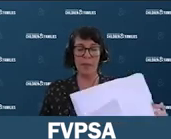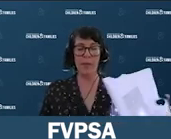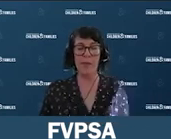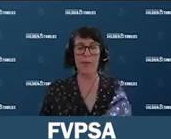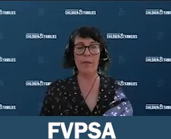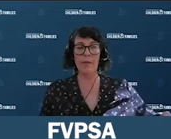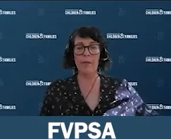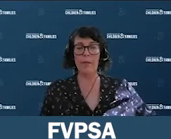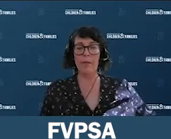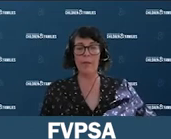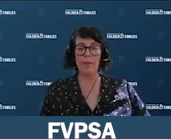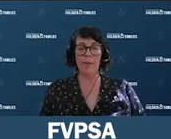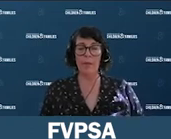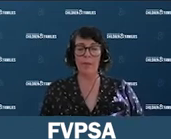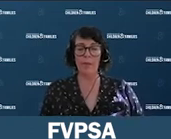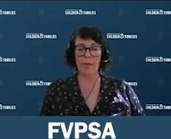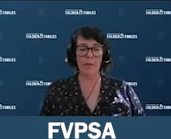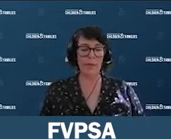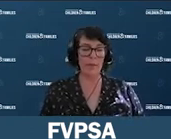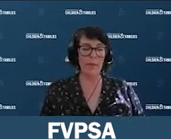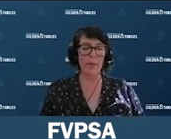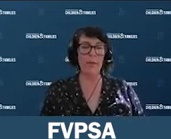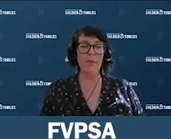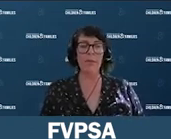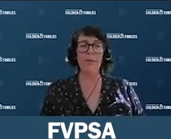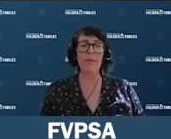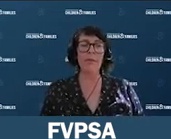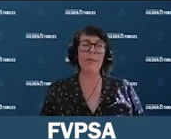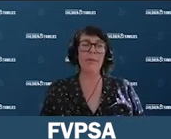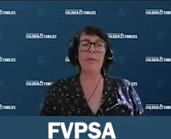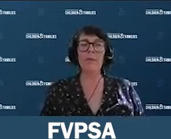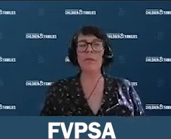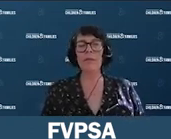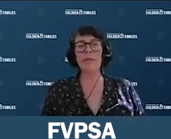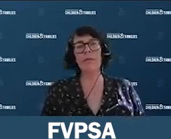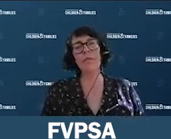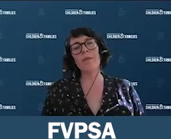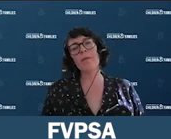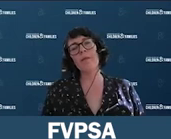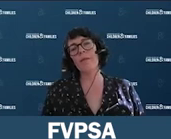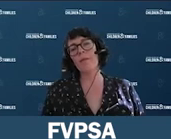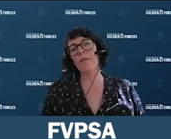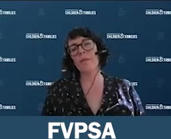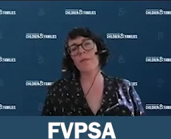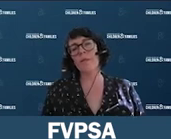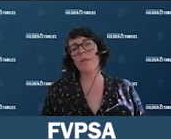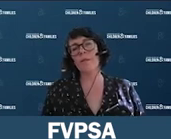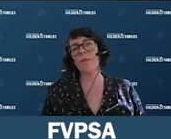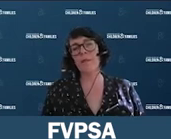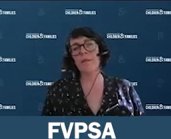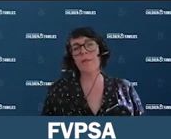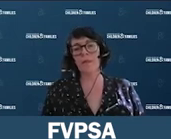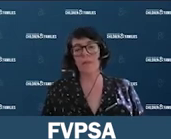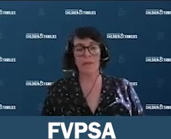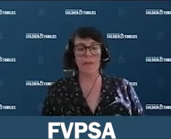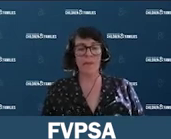Okay, so allowable or unallowable? A tribal sexual assault advocate provides gift cards for survivors in a support